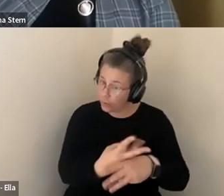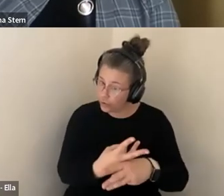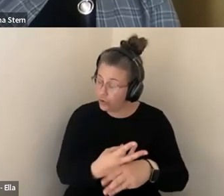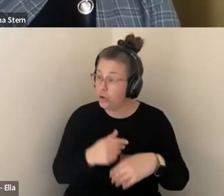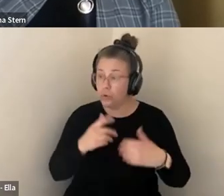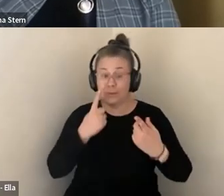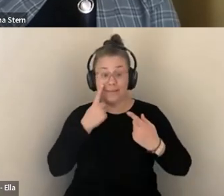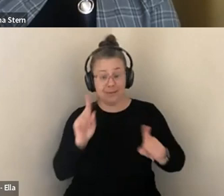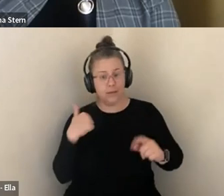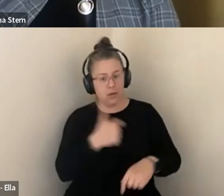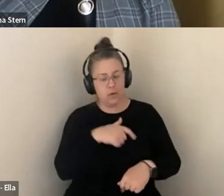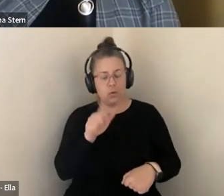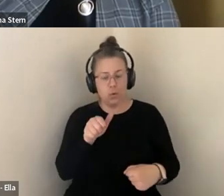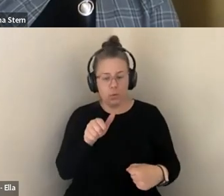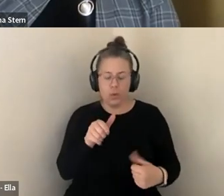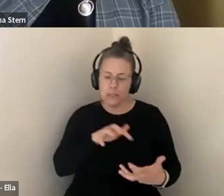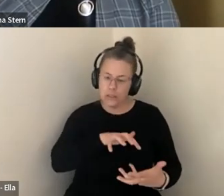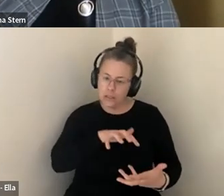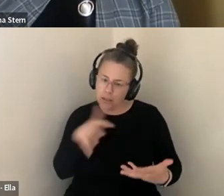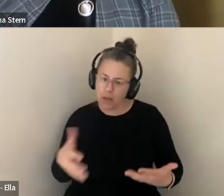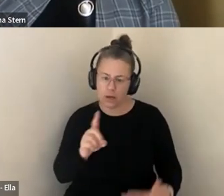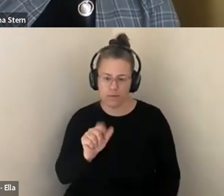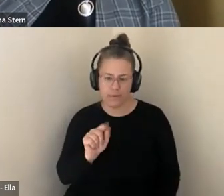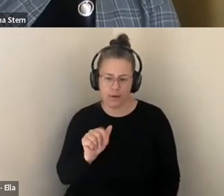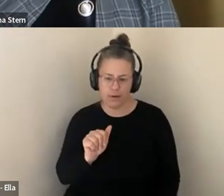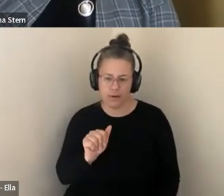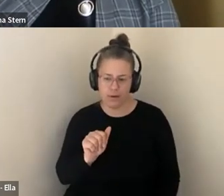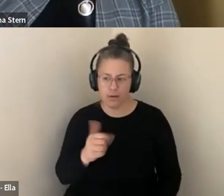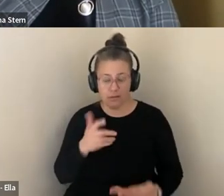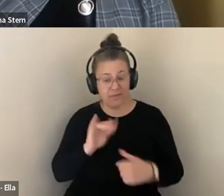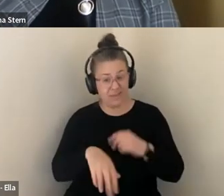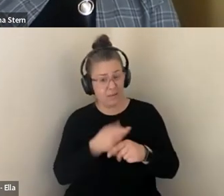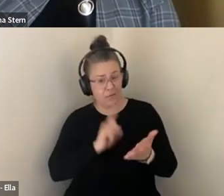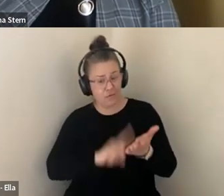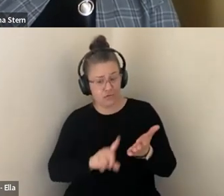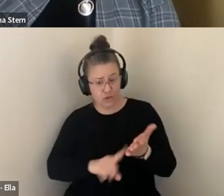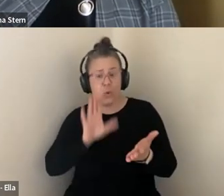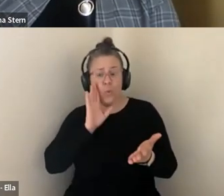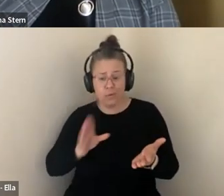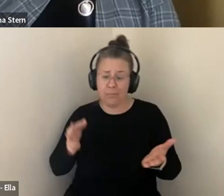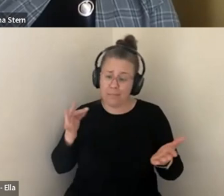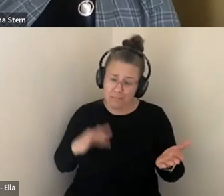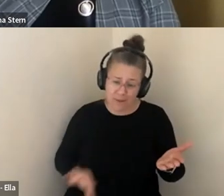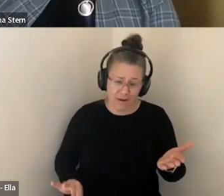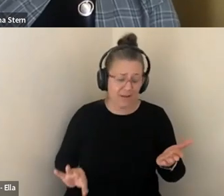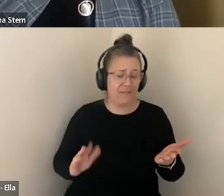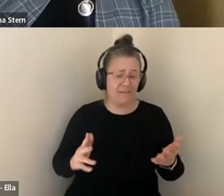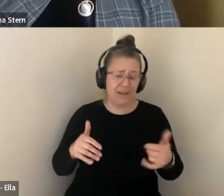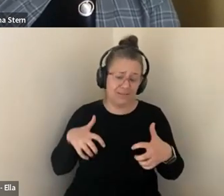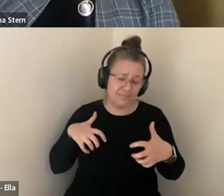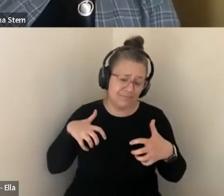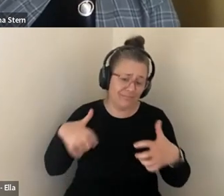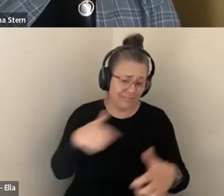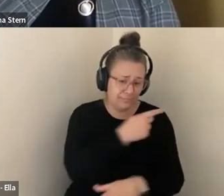And this research will benefit definitely thousands and hundreds of thousands of patients. So you have all this benefit on one hand, and